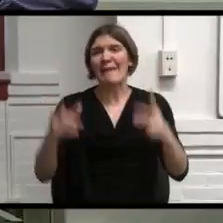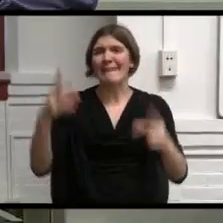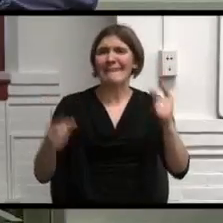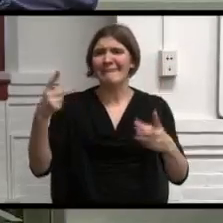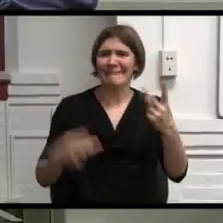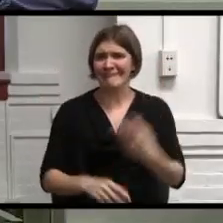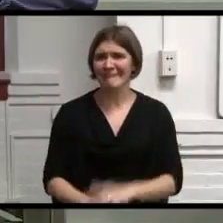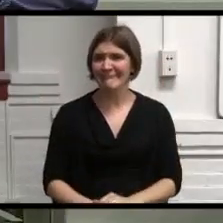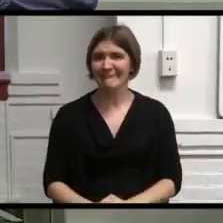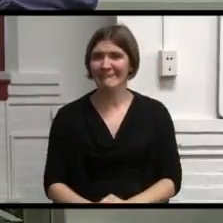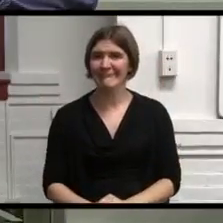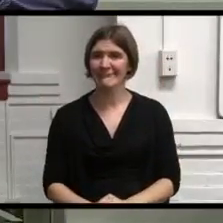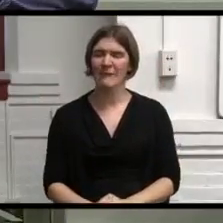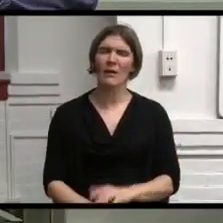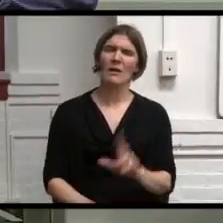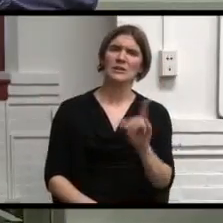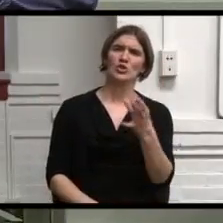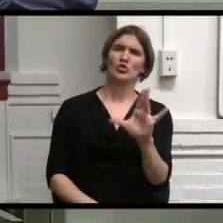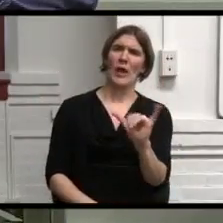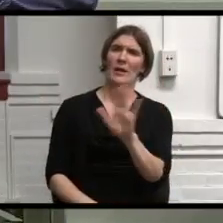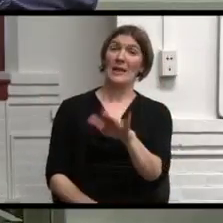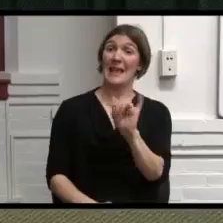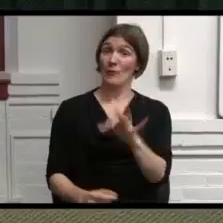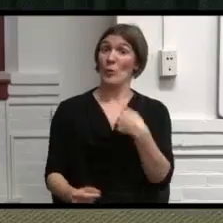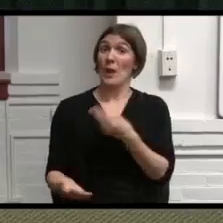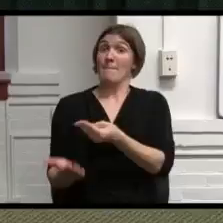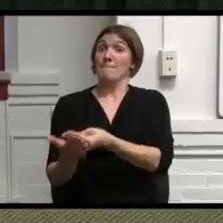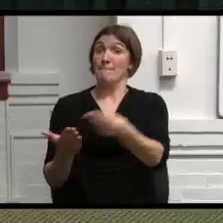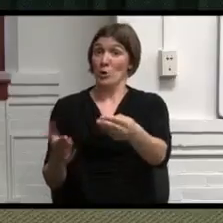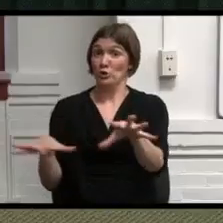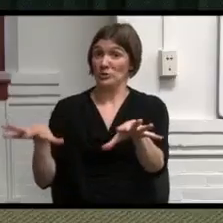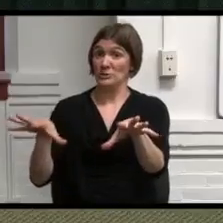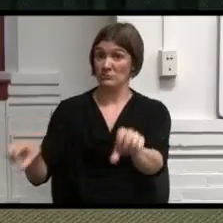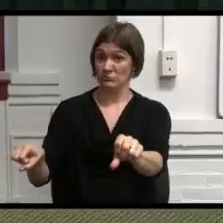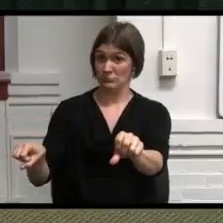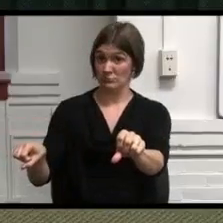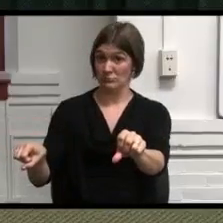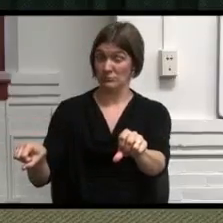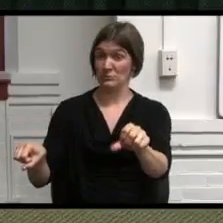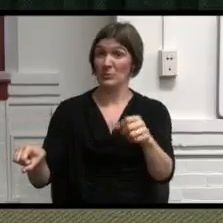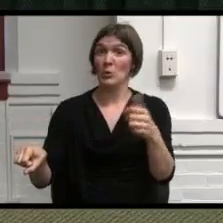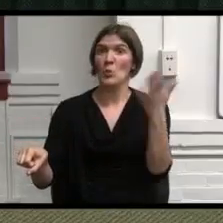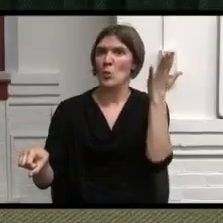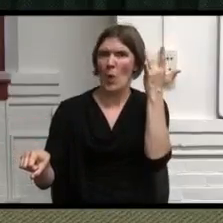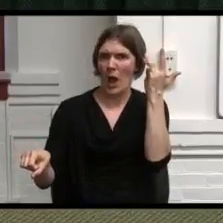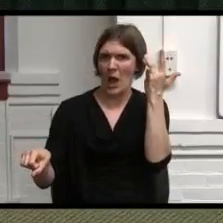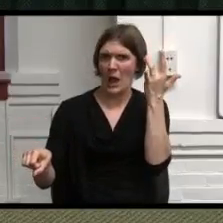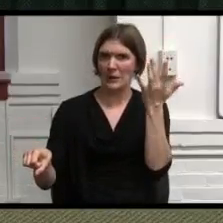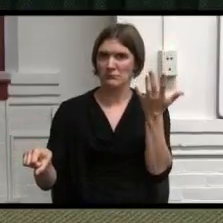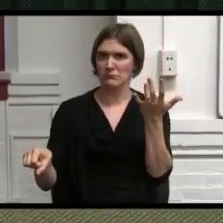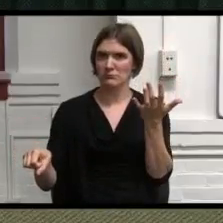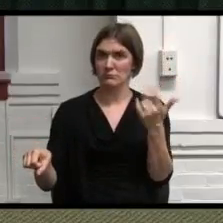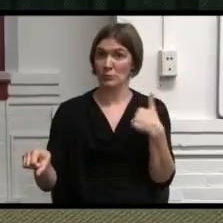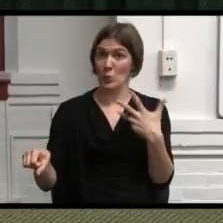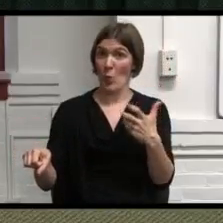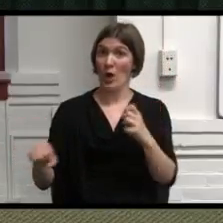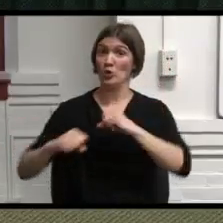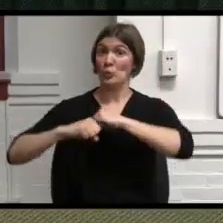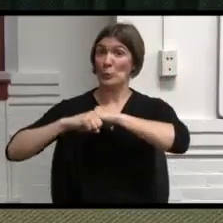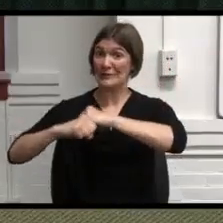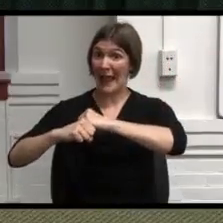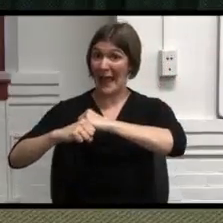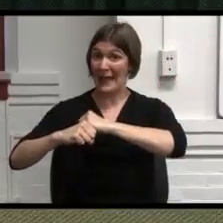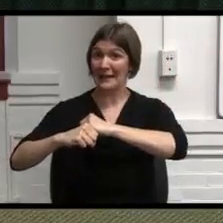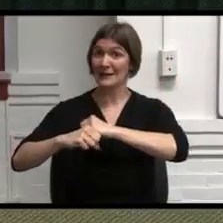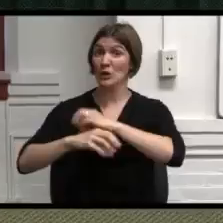point. so by making this purchase, we are just looking to make sure that nothing else